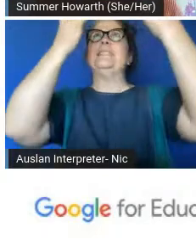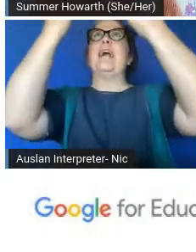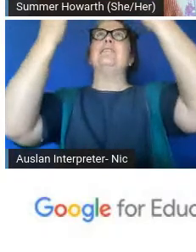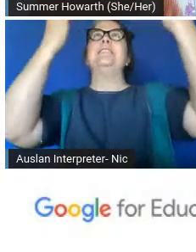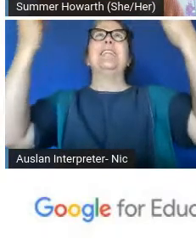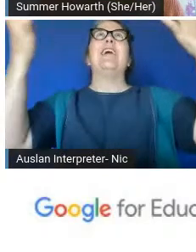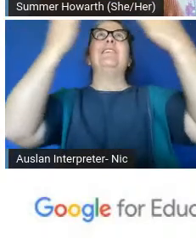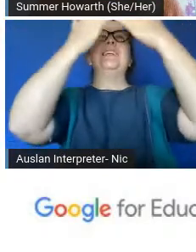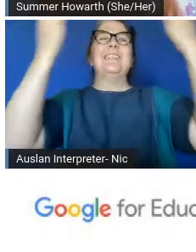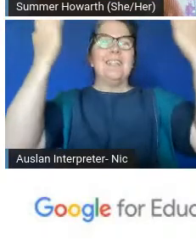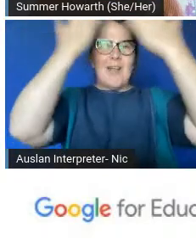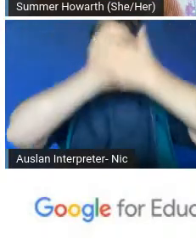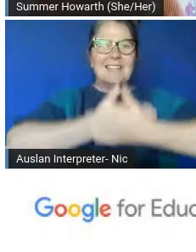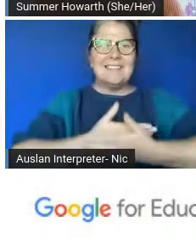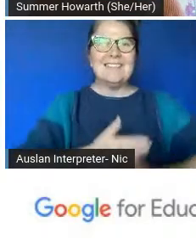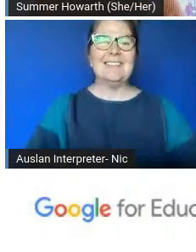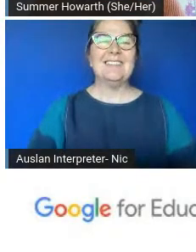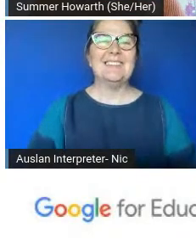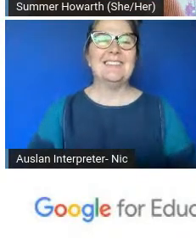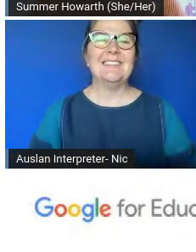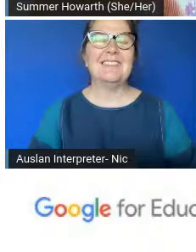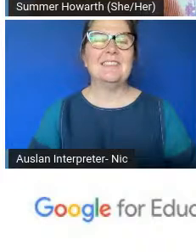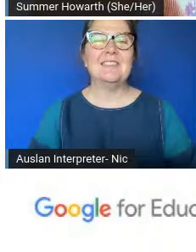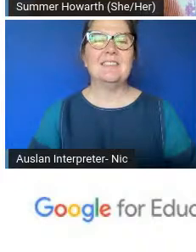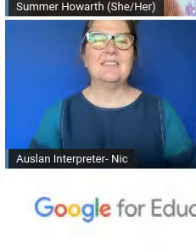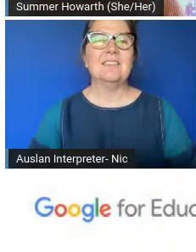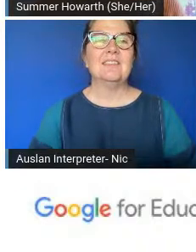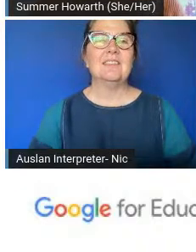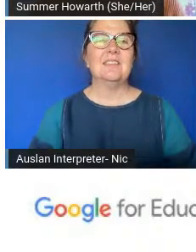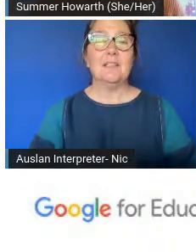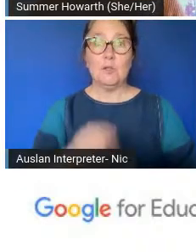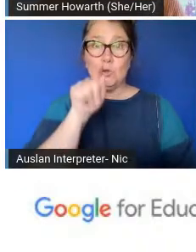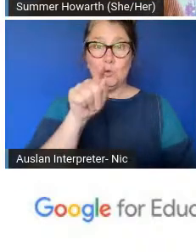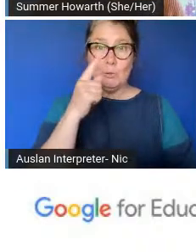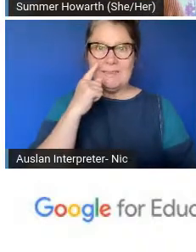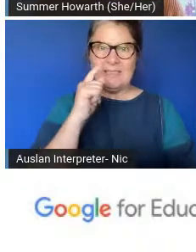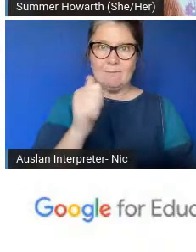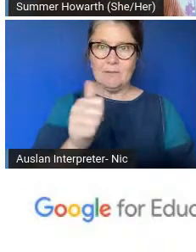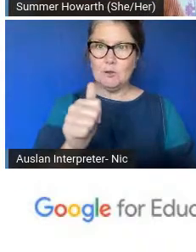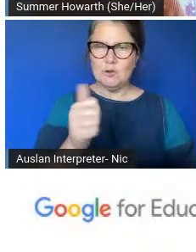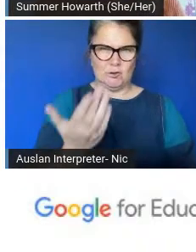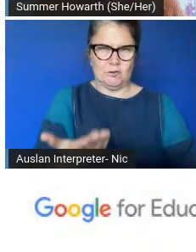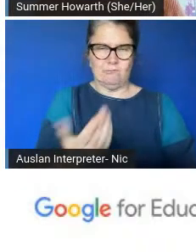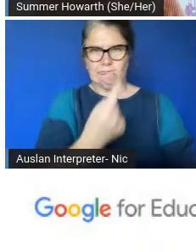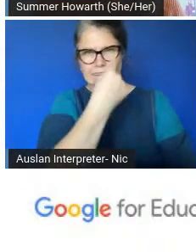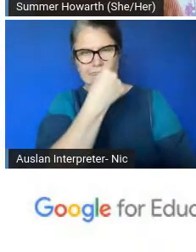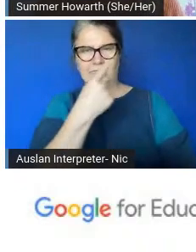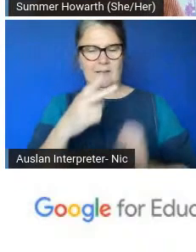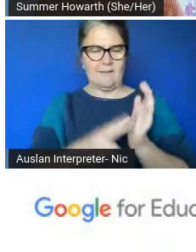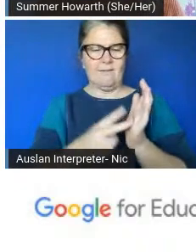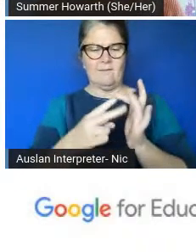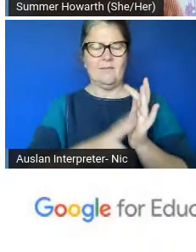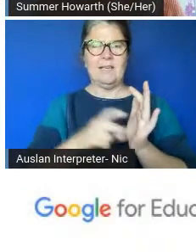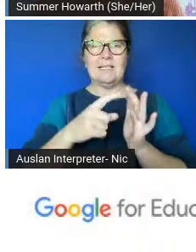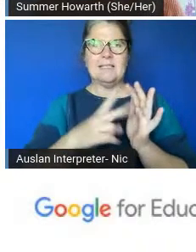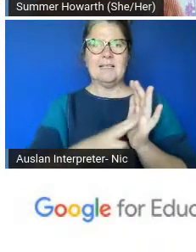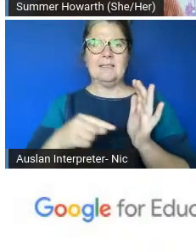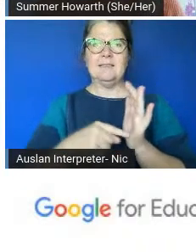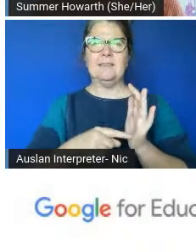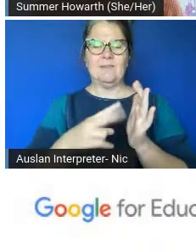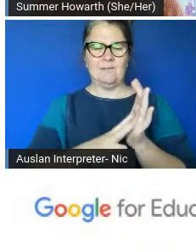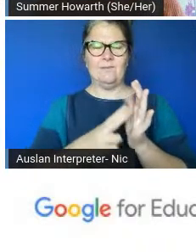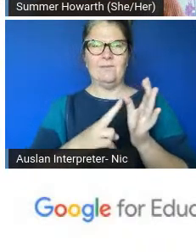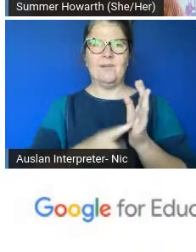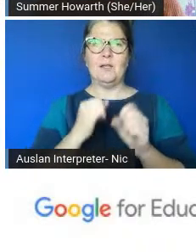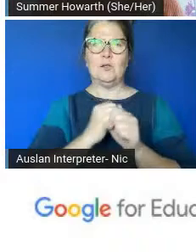Gogh. So you will have seen this image, so many times. And if I just take you back to Earth, you